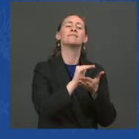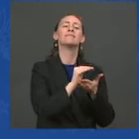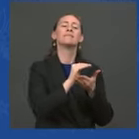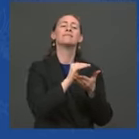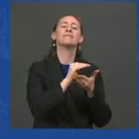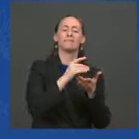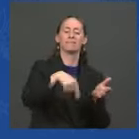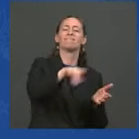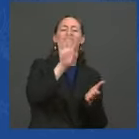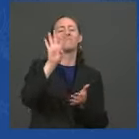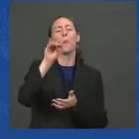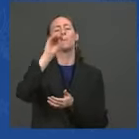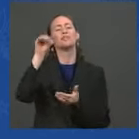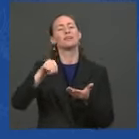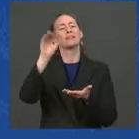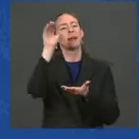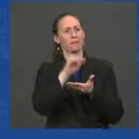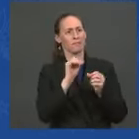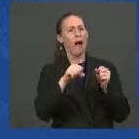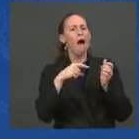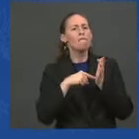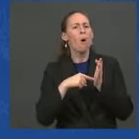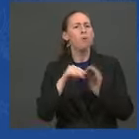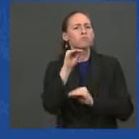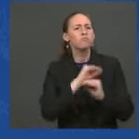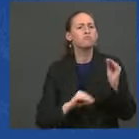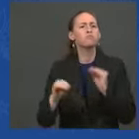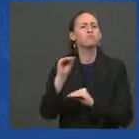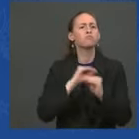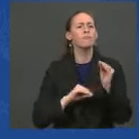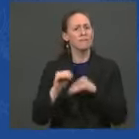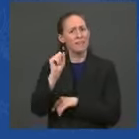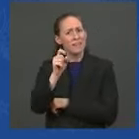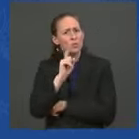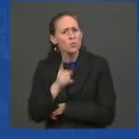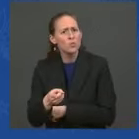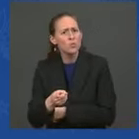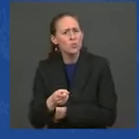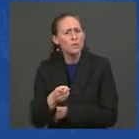If we don't pass the bill, I mean, it's real. It's a life changer.